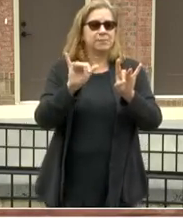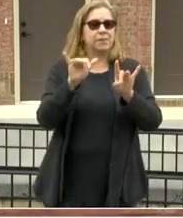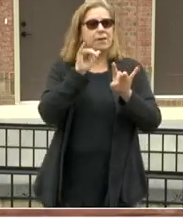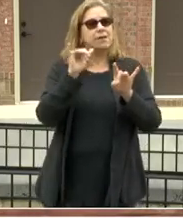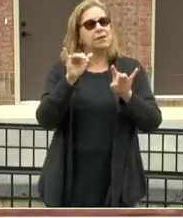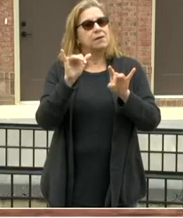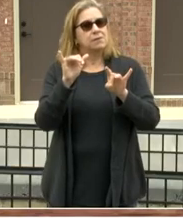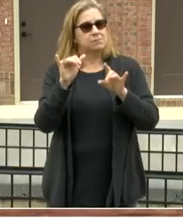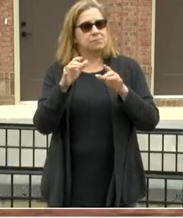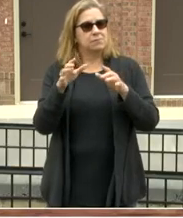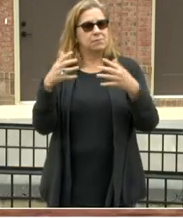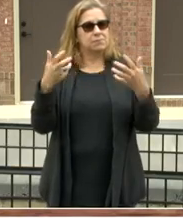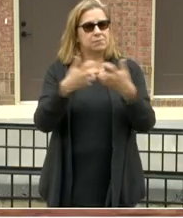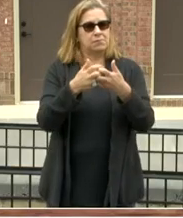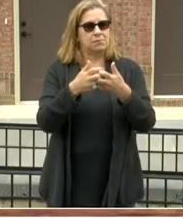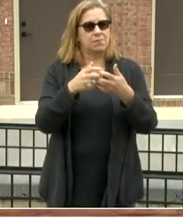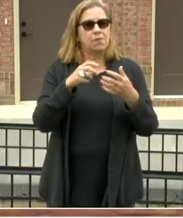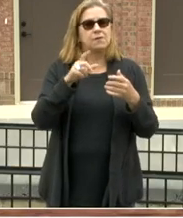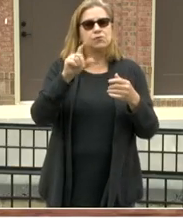2024. So I'm very proud of that.